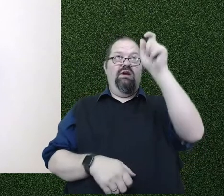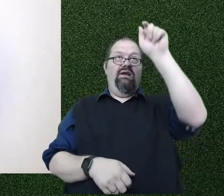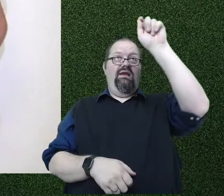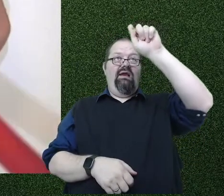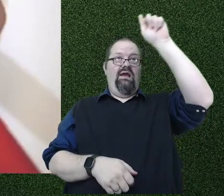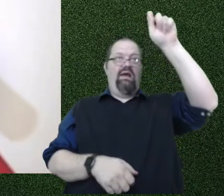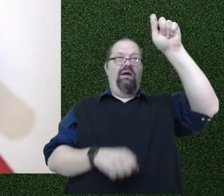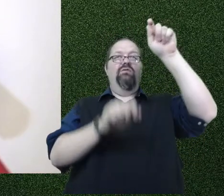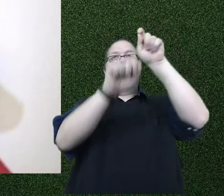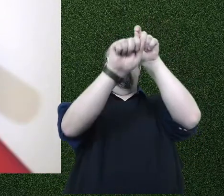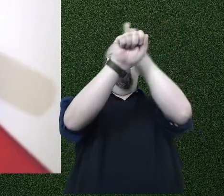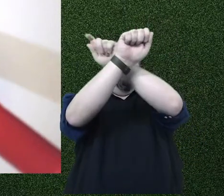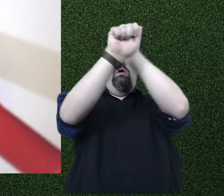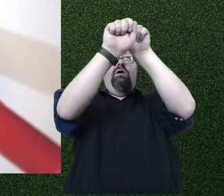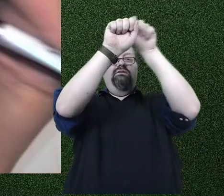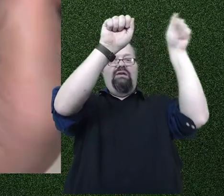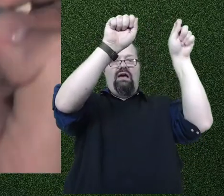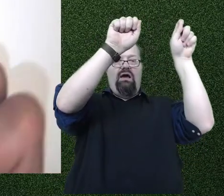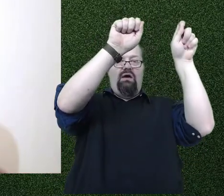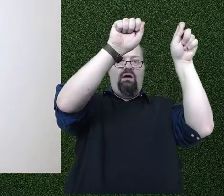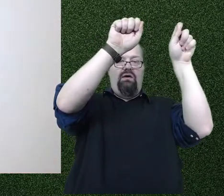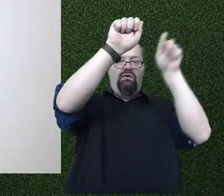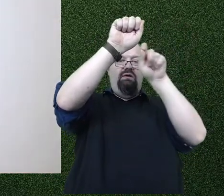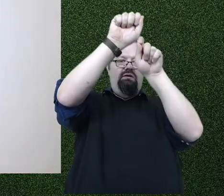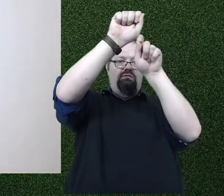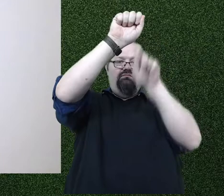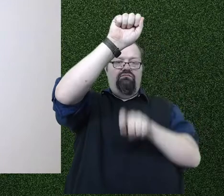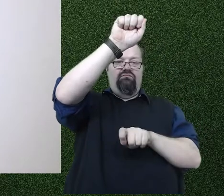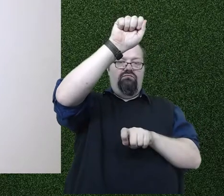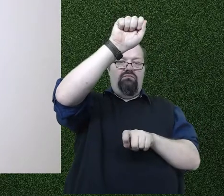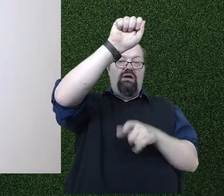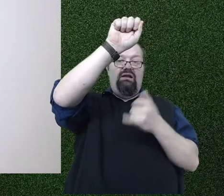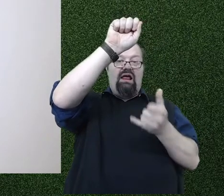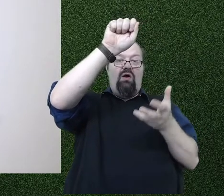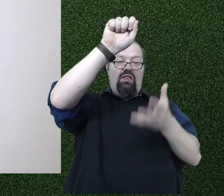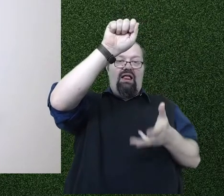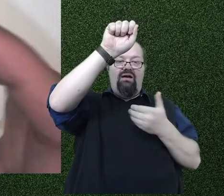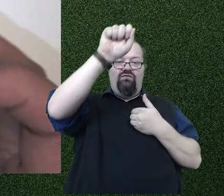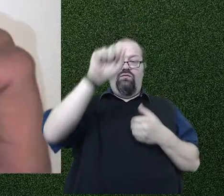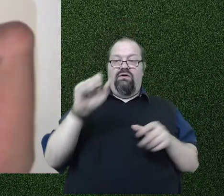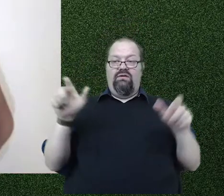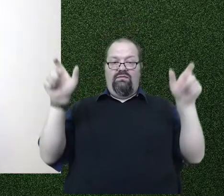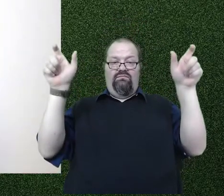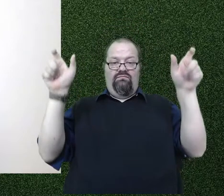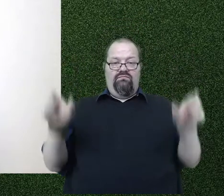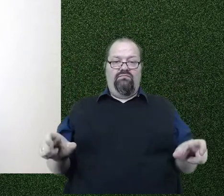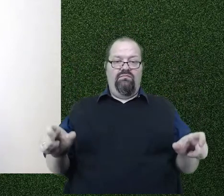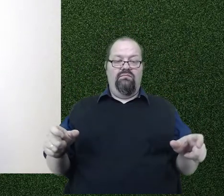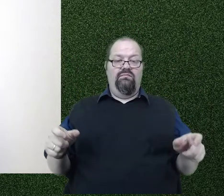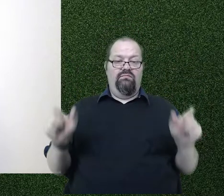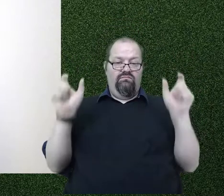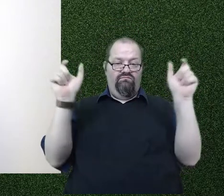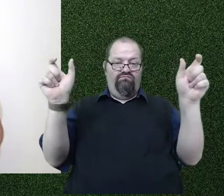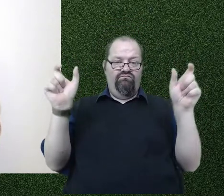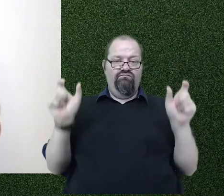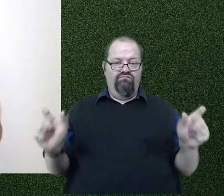row, cross out that column, and you're still left with the U1 and U3,